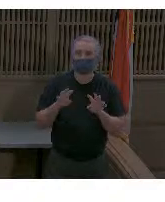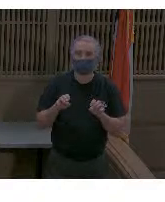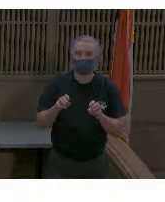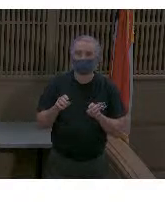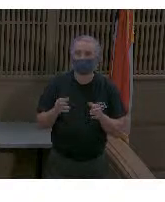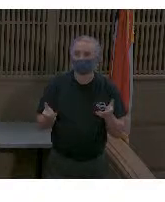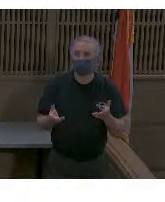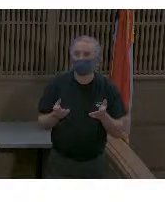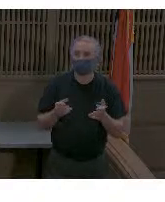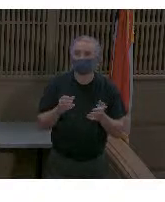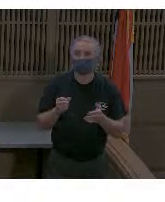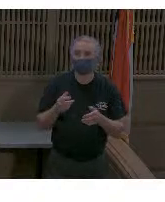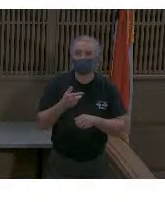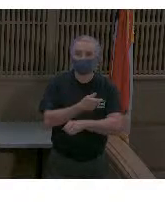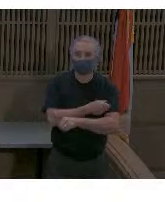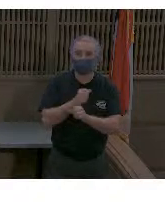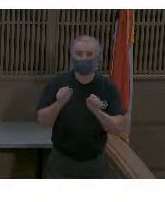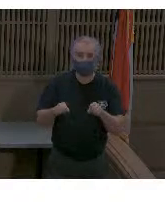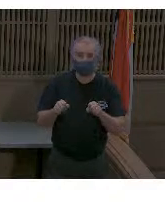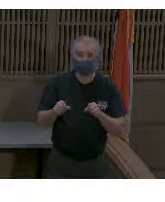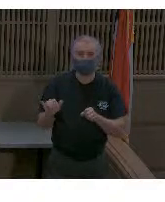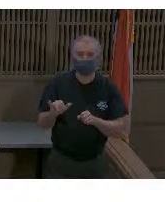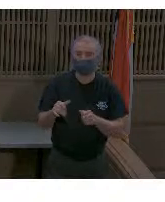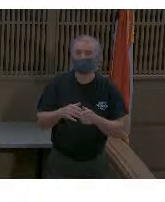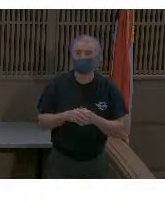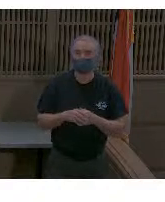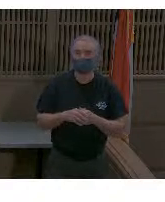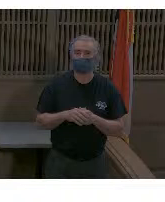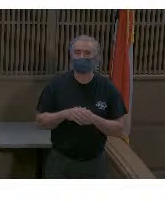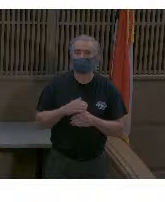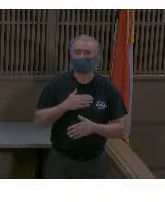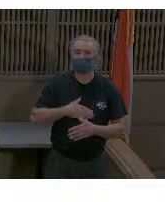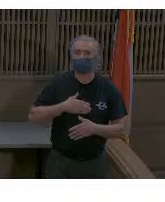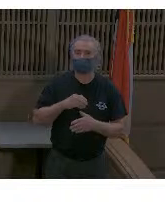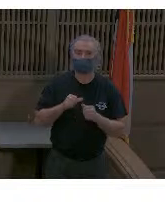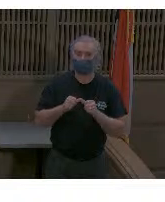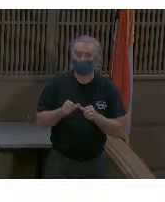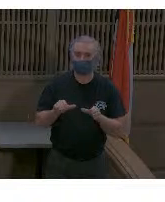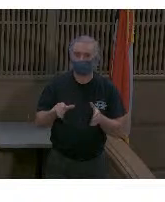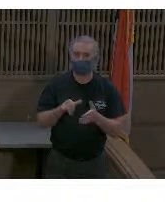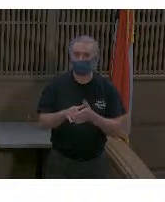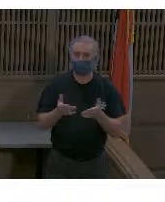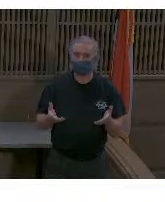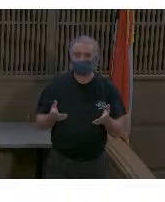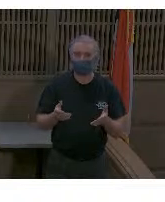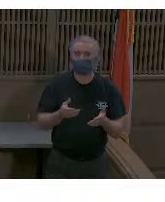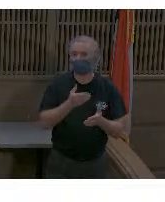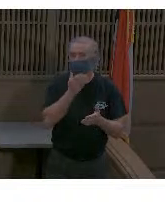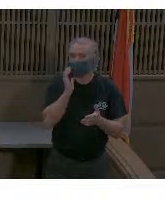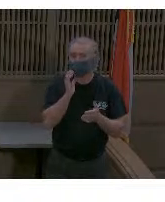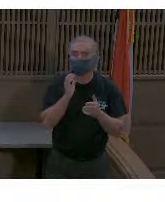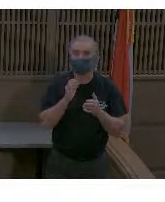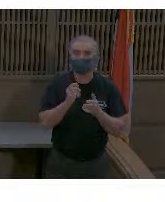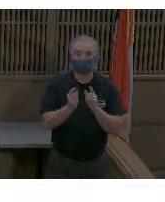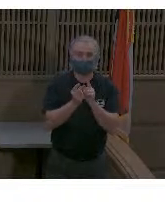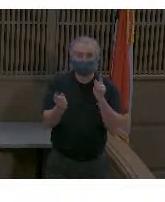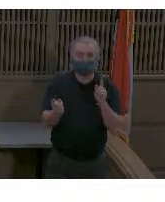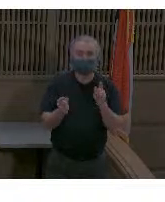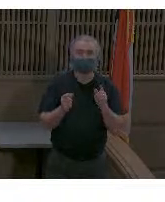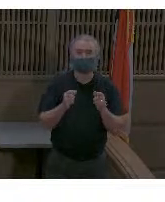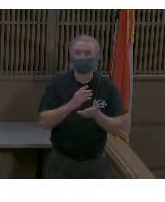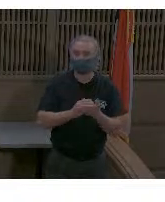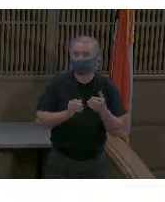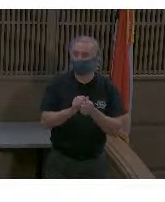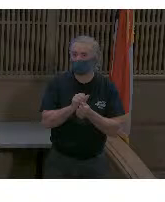And we all know those things that we've been asked to do throughout the pandemic that really do make a difference. So if we'll make the wise